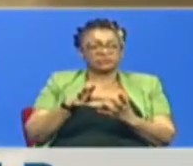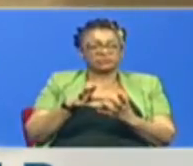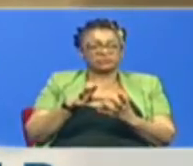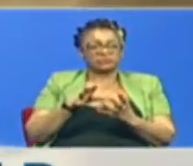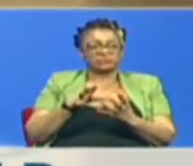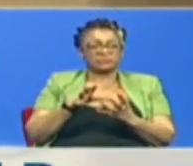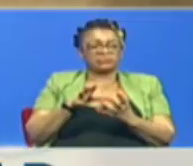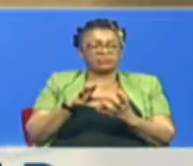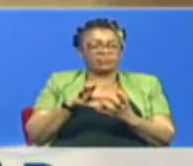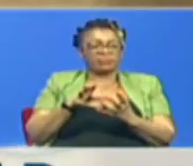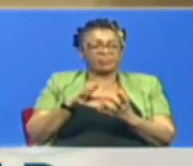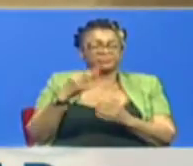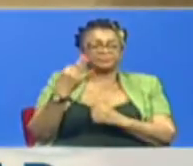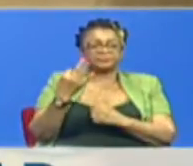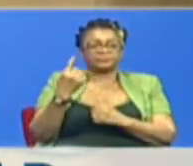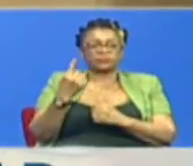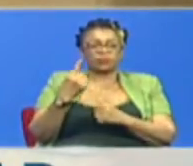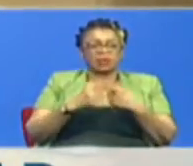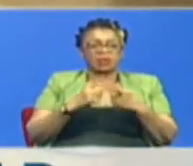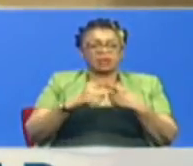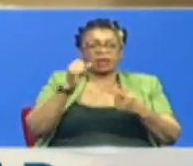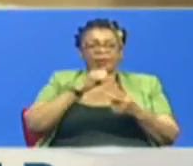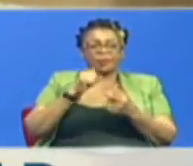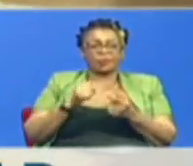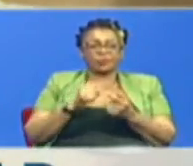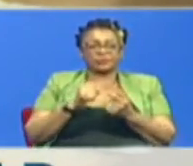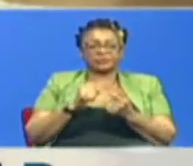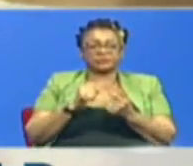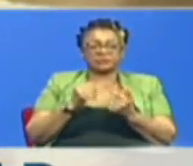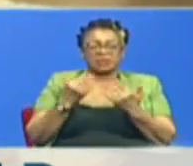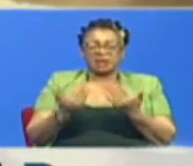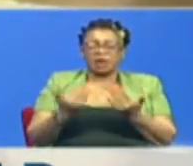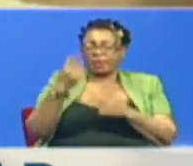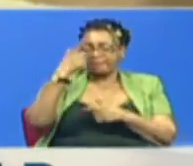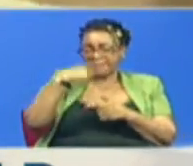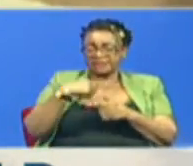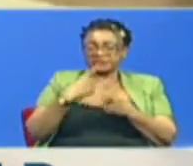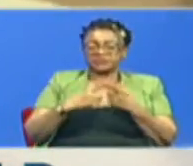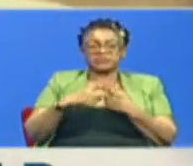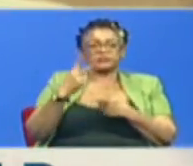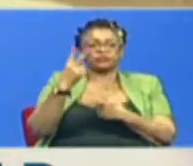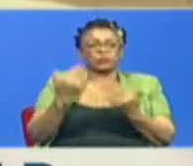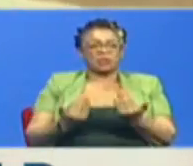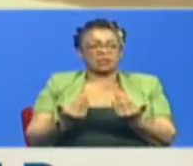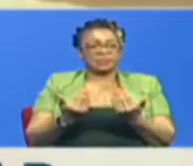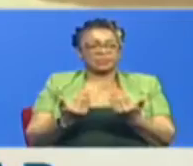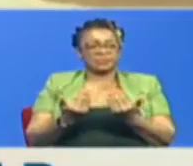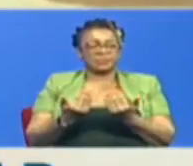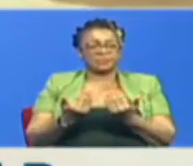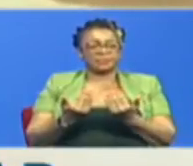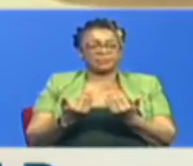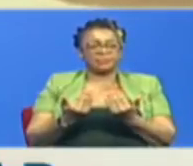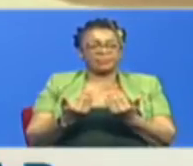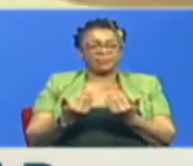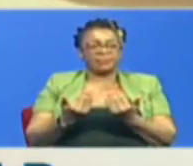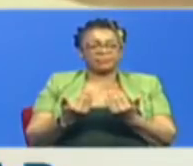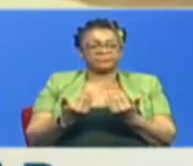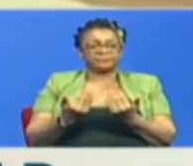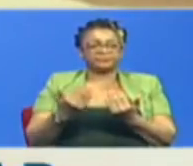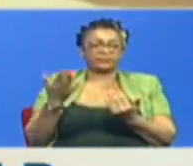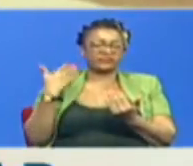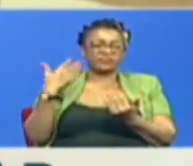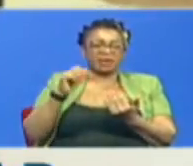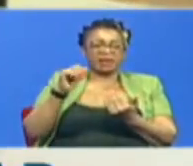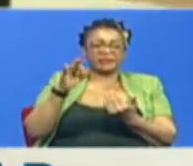The 31-year-old has been in darkness for about 2 years. The former AFC